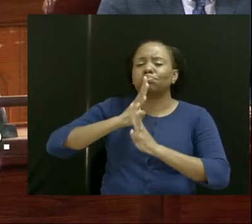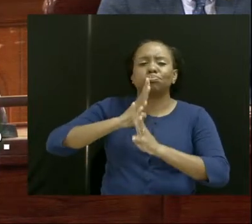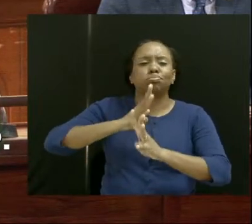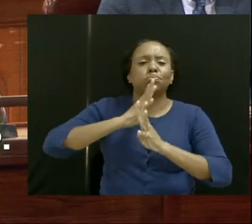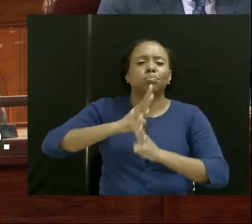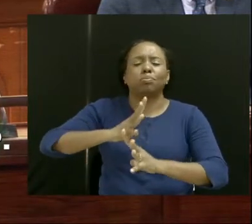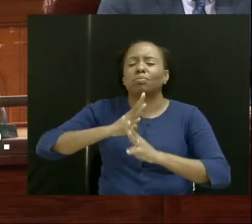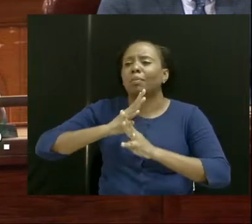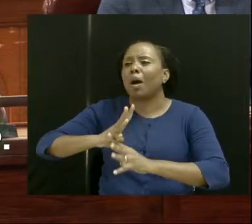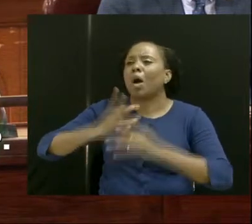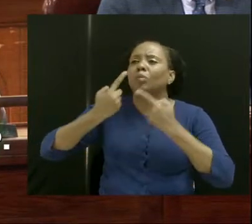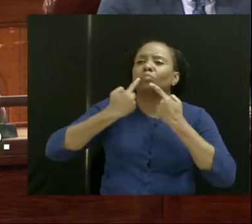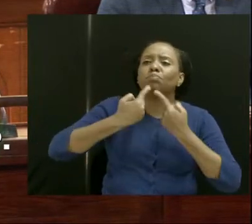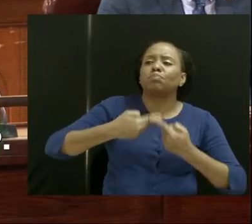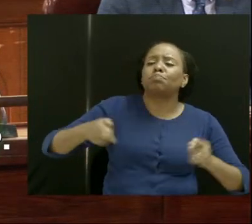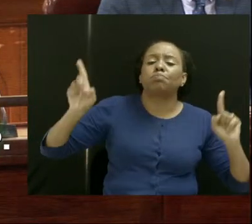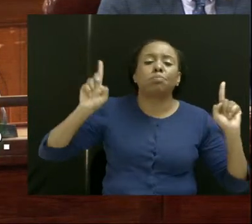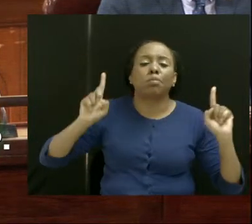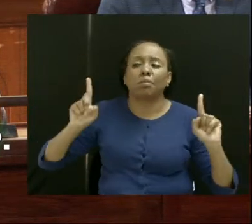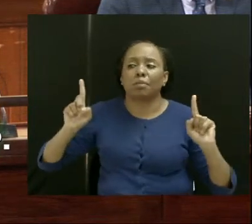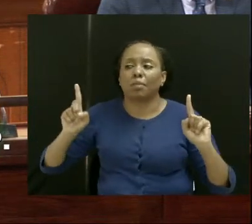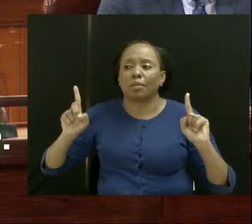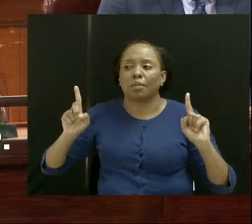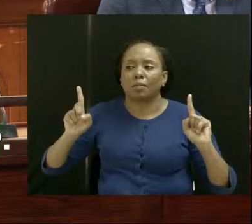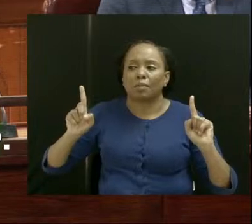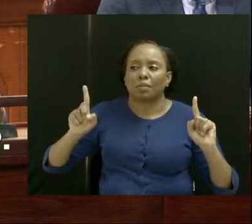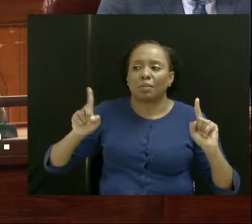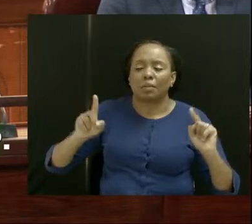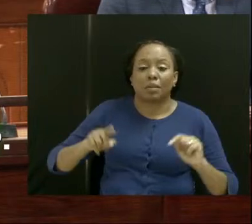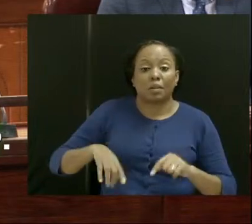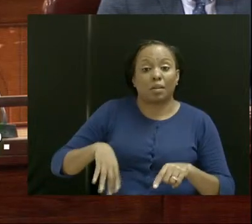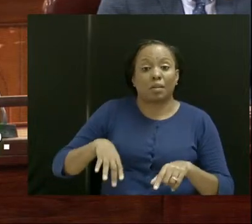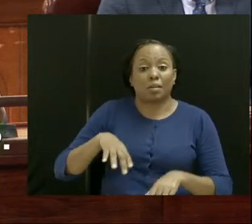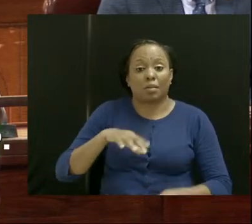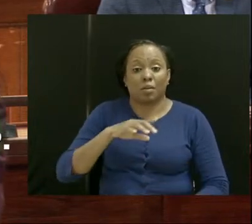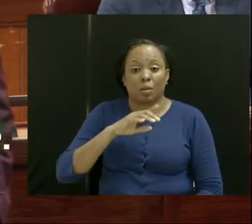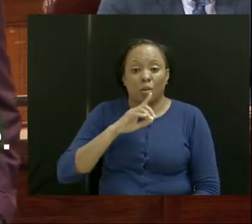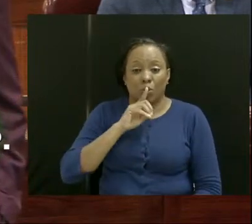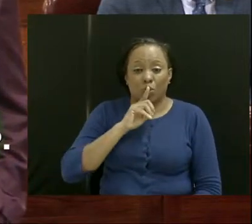especially as it spoke from Christchurch East Central